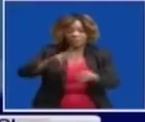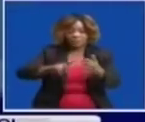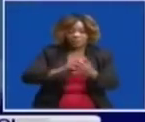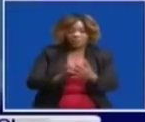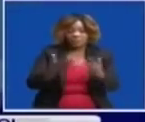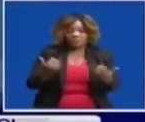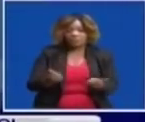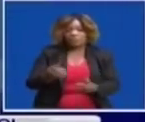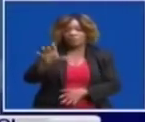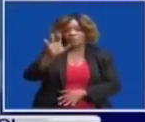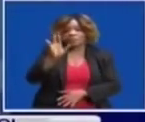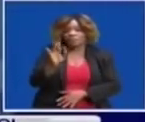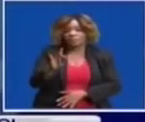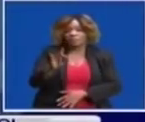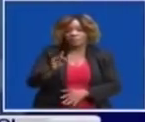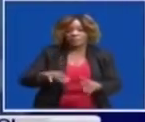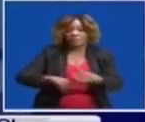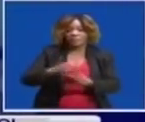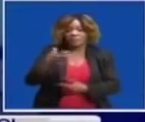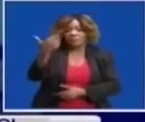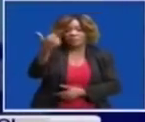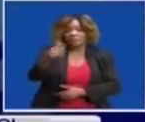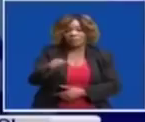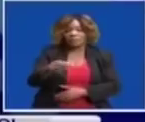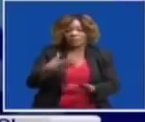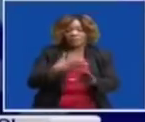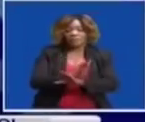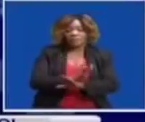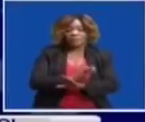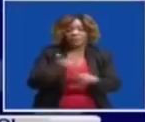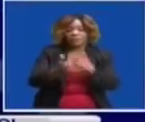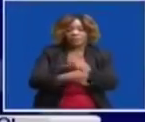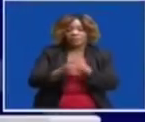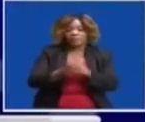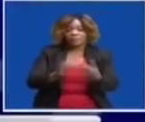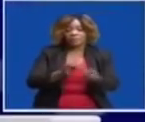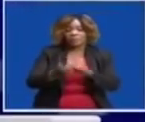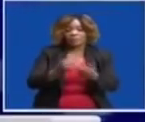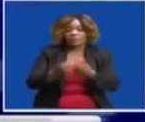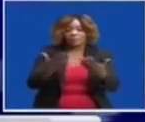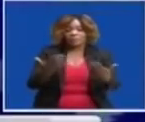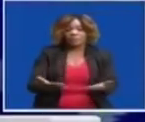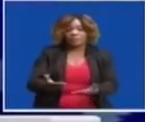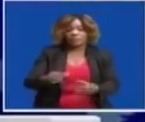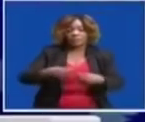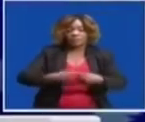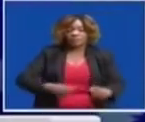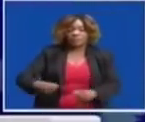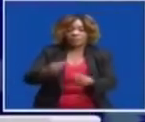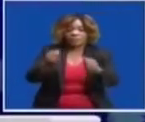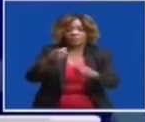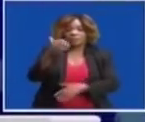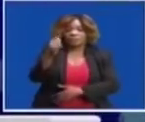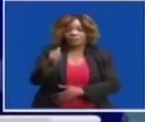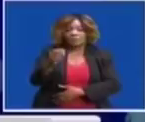off with 8 out of 10 games are played across the country. Games are played in Stream A, so the Sweet